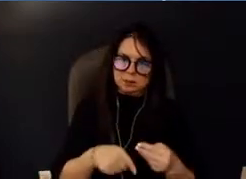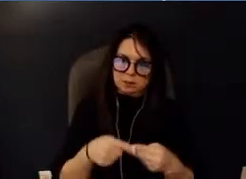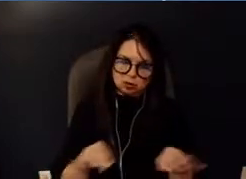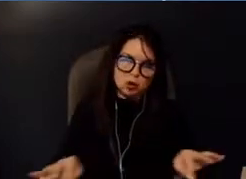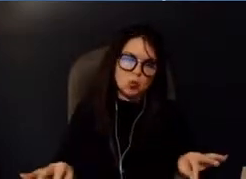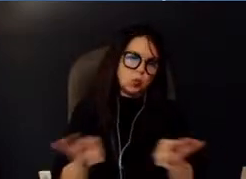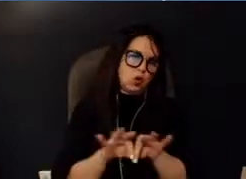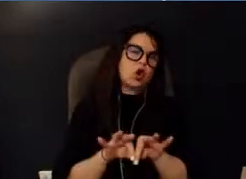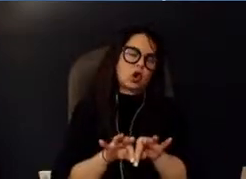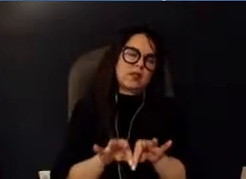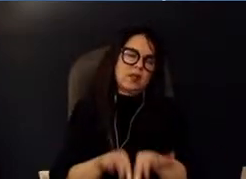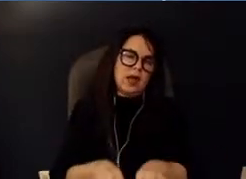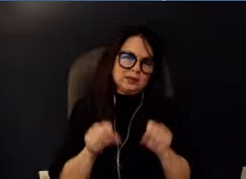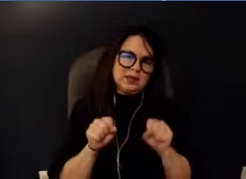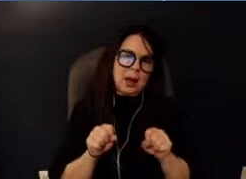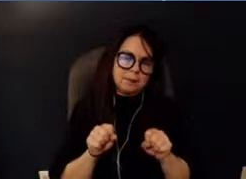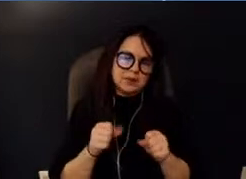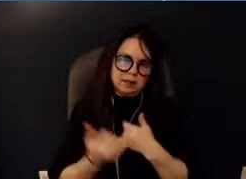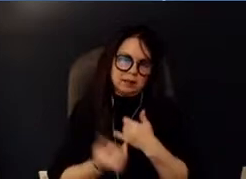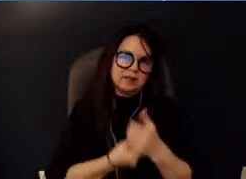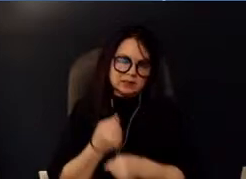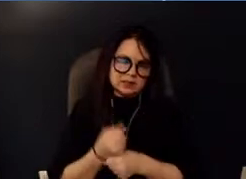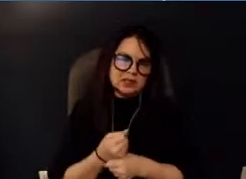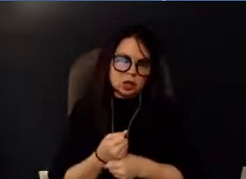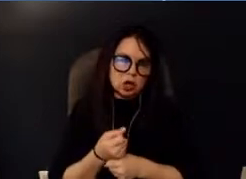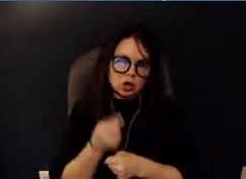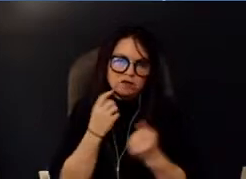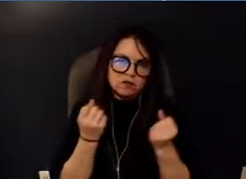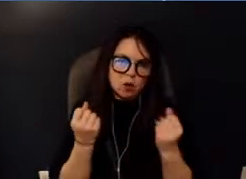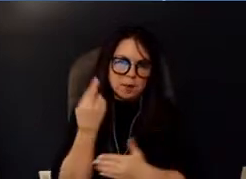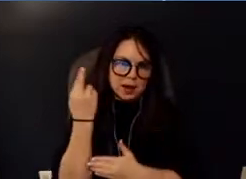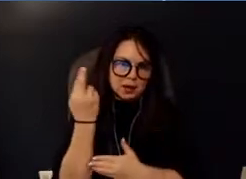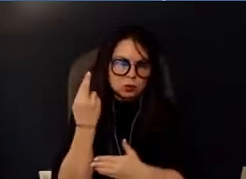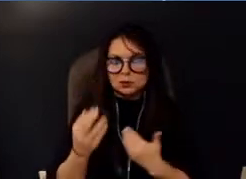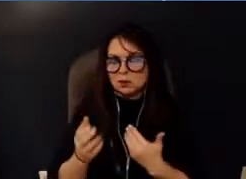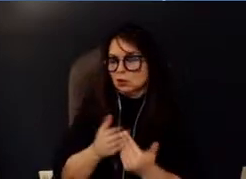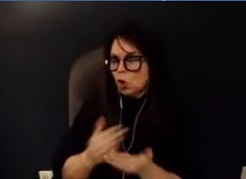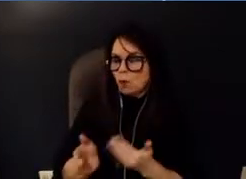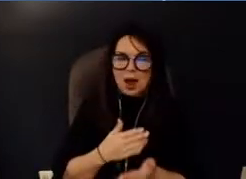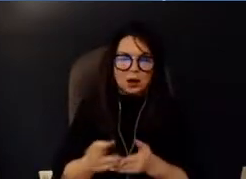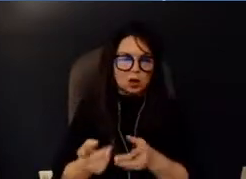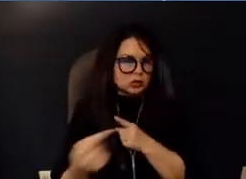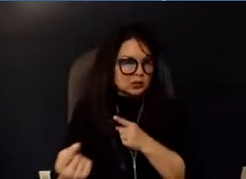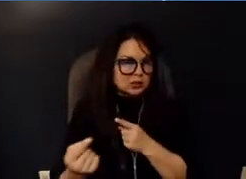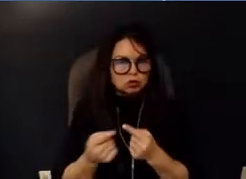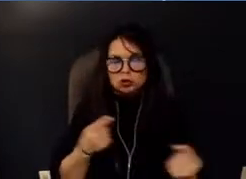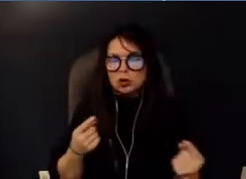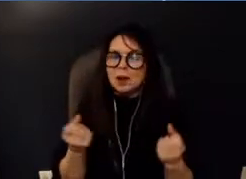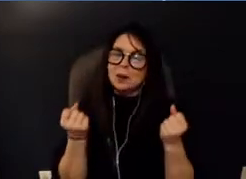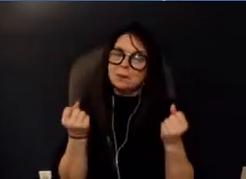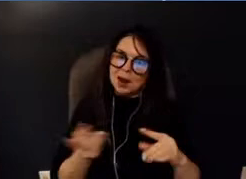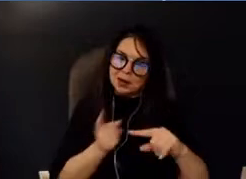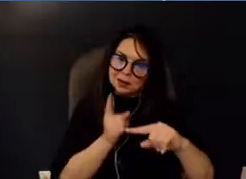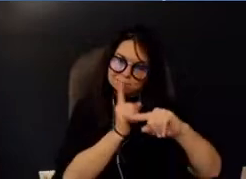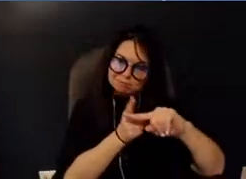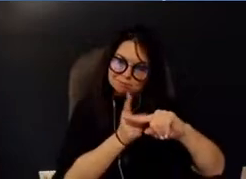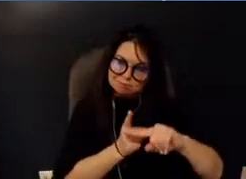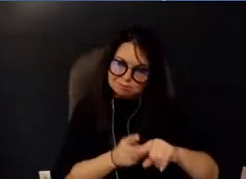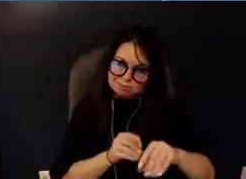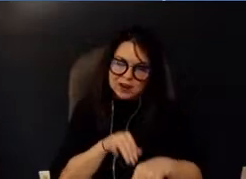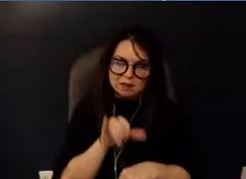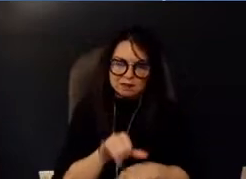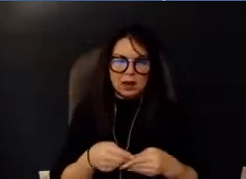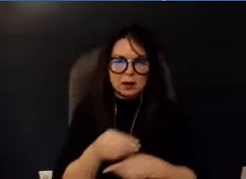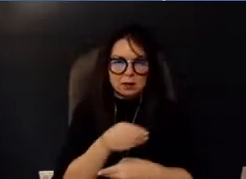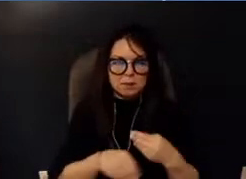whole number of levels, despite the disagreements. There's a lot of really good things in this budget. I also want to thank Casey